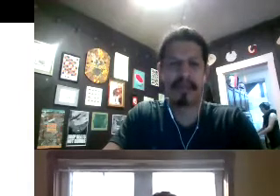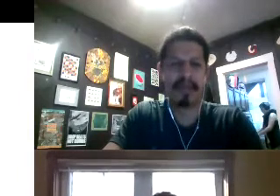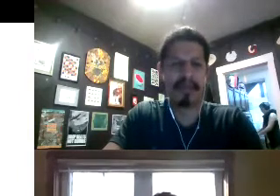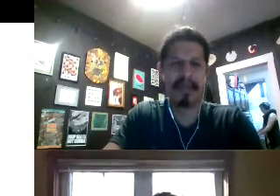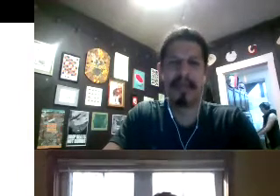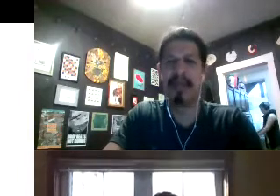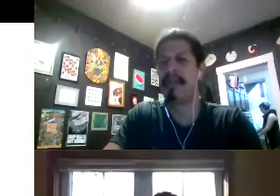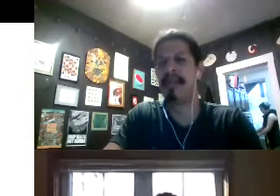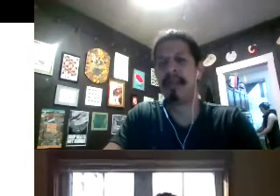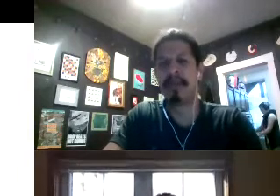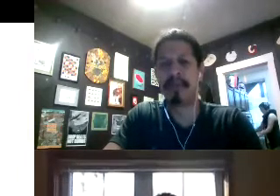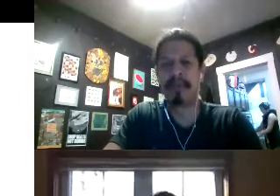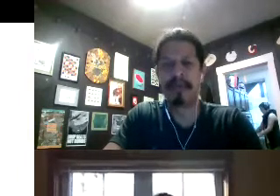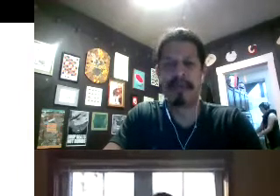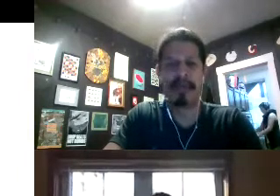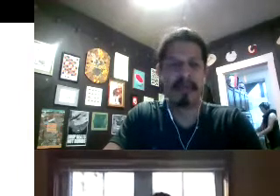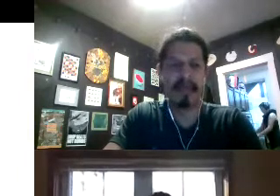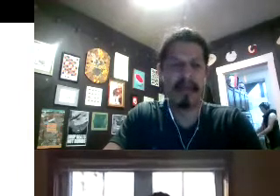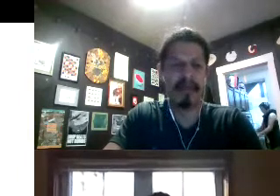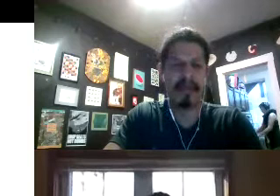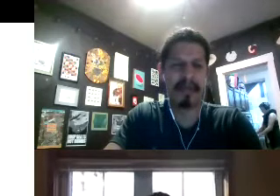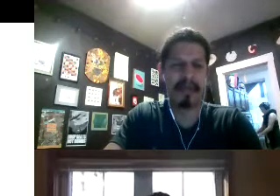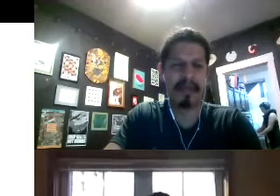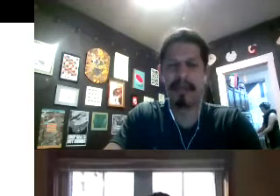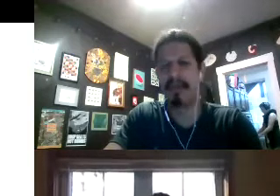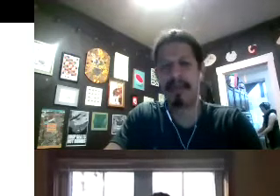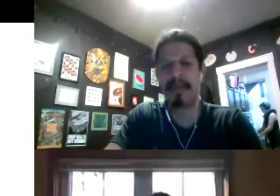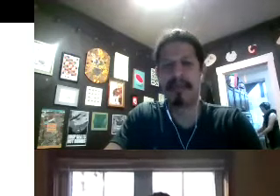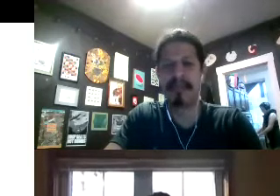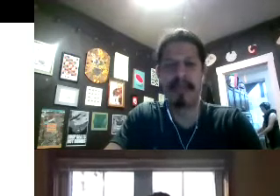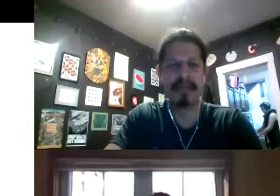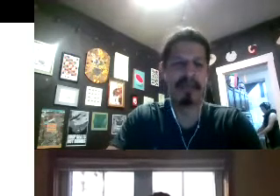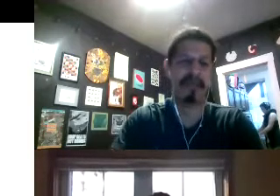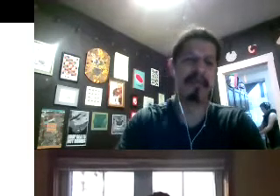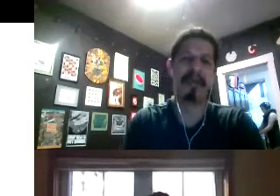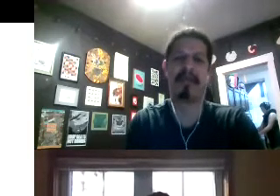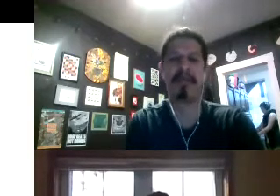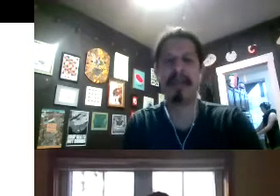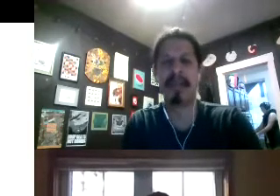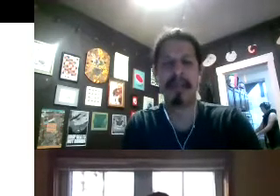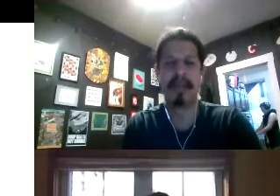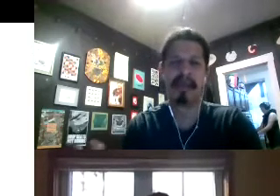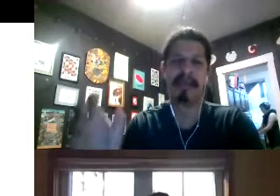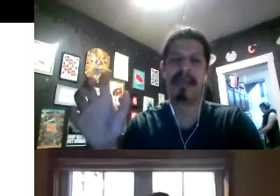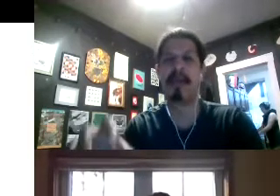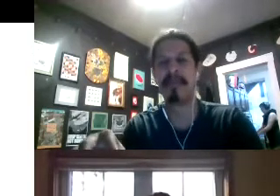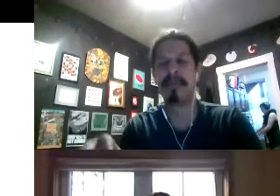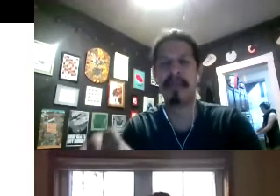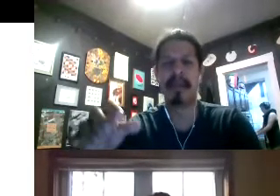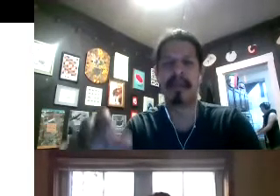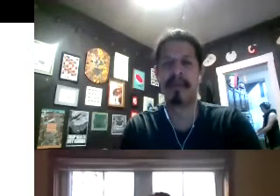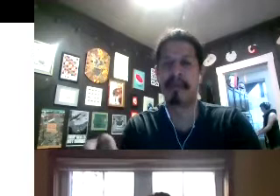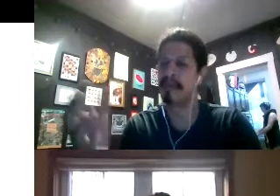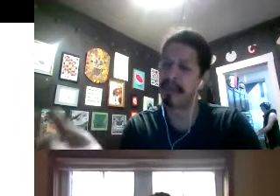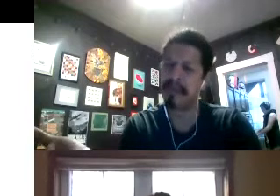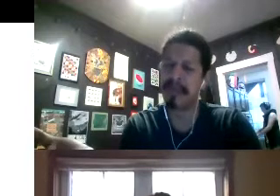much, Farina, for that. And I see that more people join after, in the middle of the presentation. Just want to remind everybody that there's an option